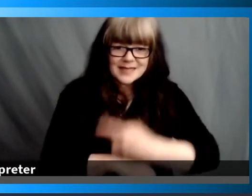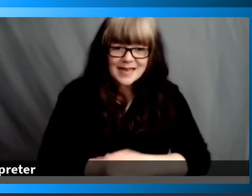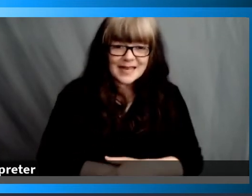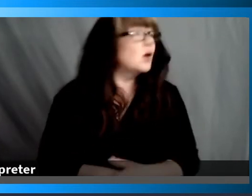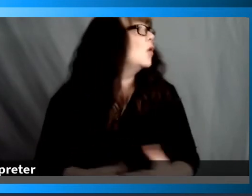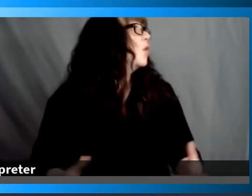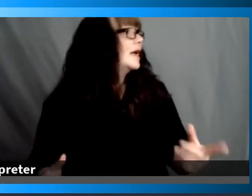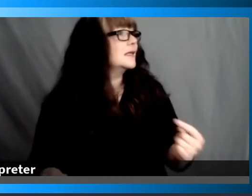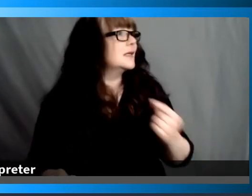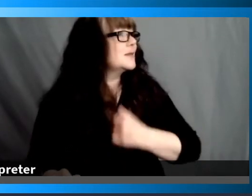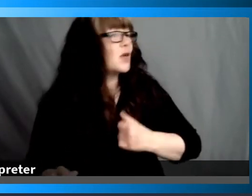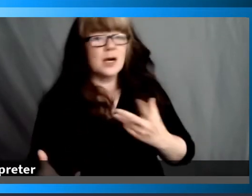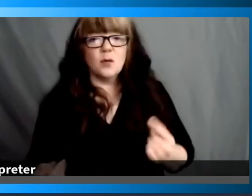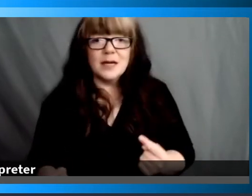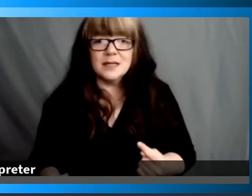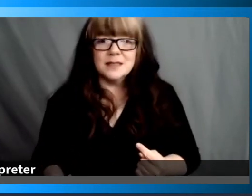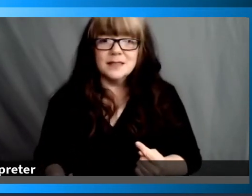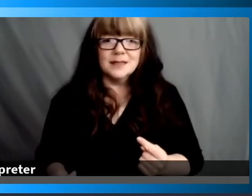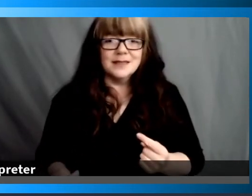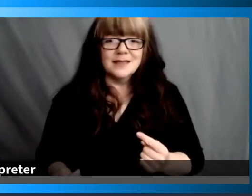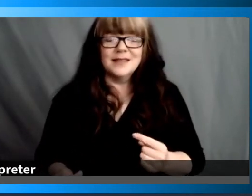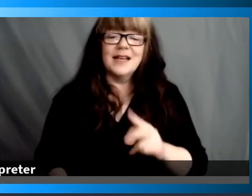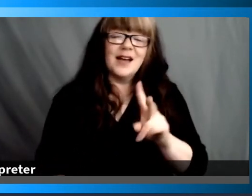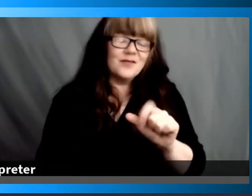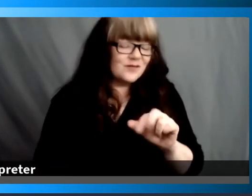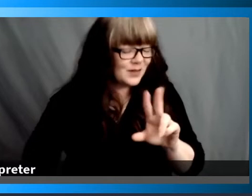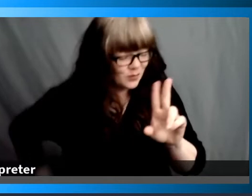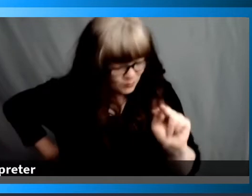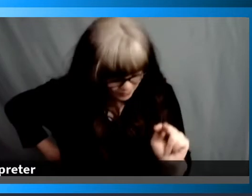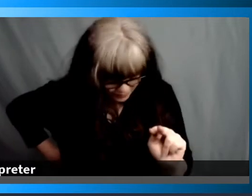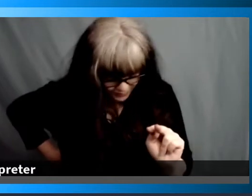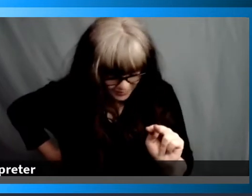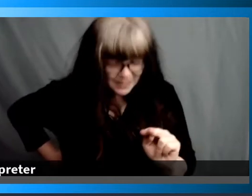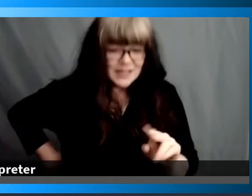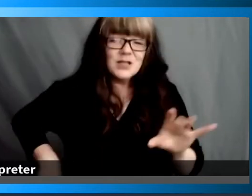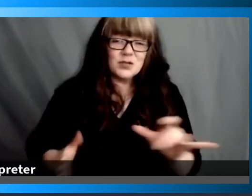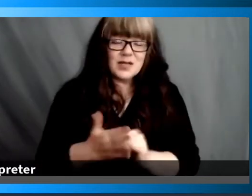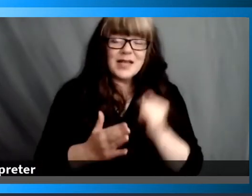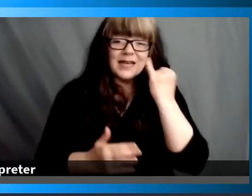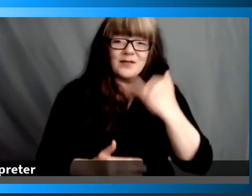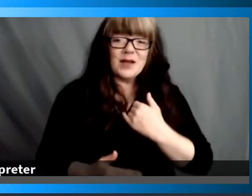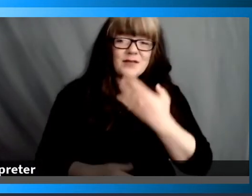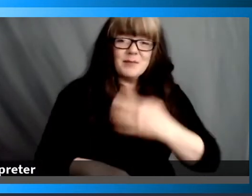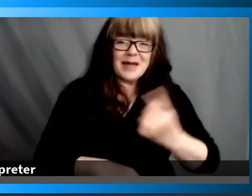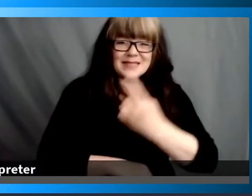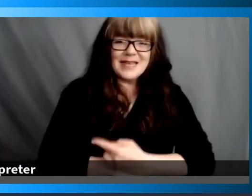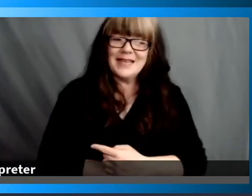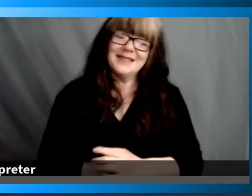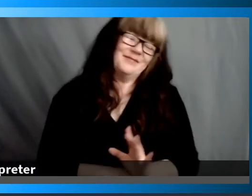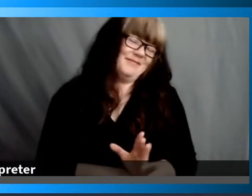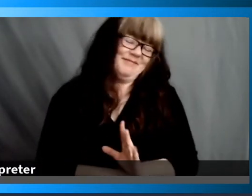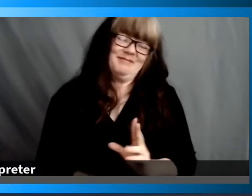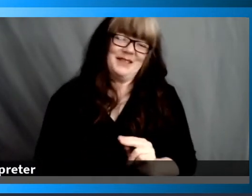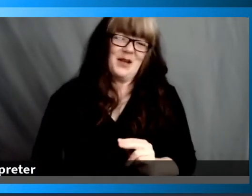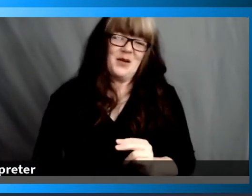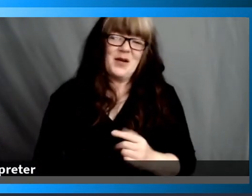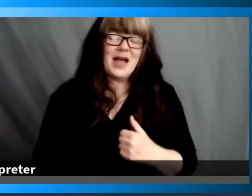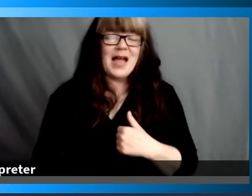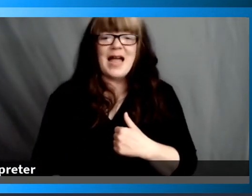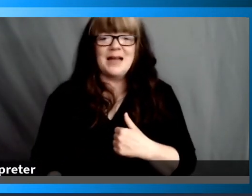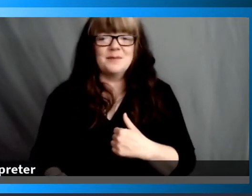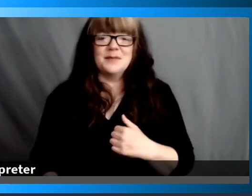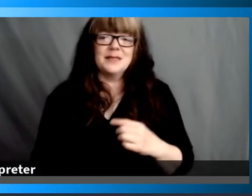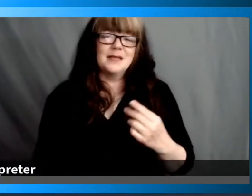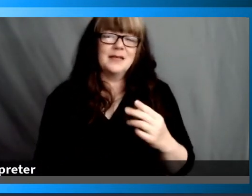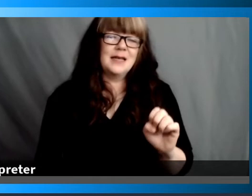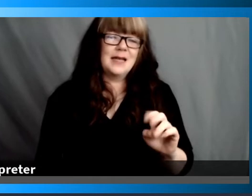Sorry? Maroon, do you do that when you have a bad day? No. I mean, the thing is, I'm like so human. I mean, Emily and I